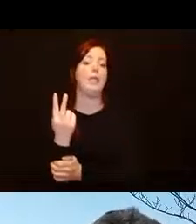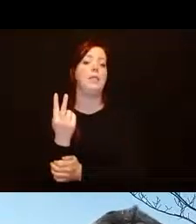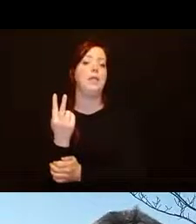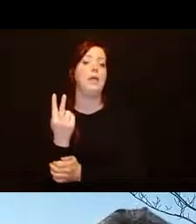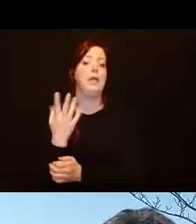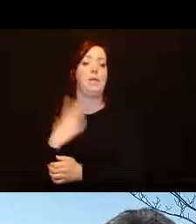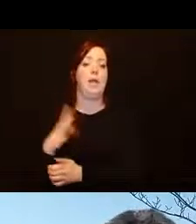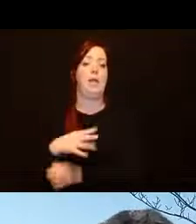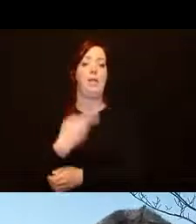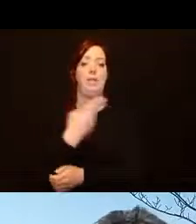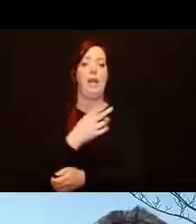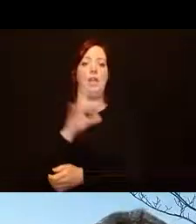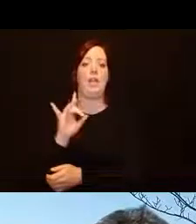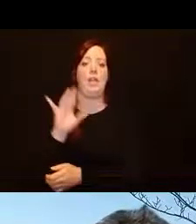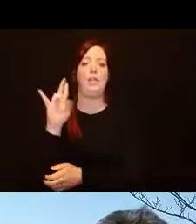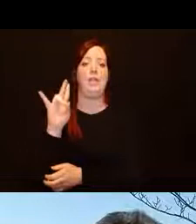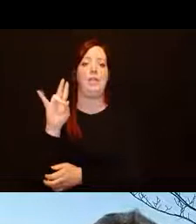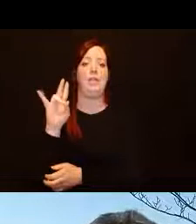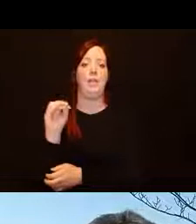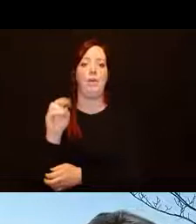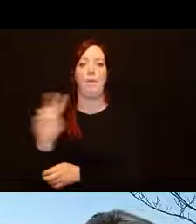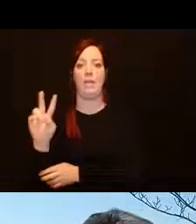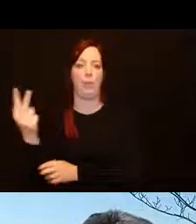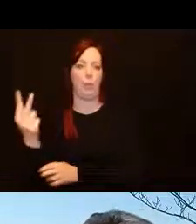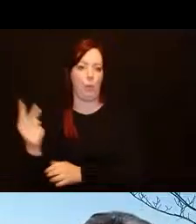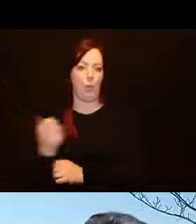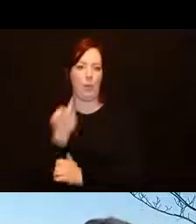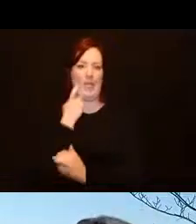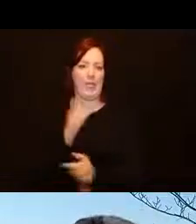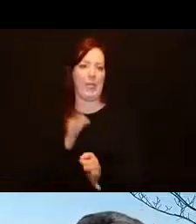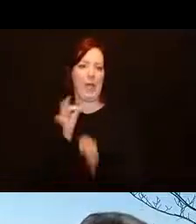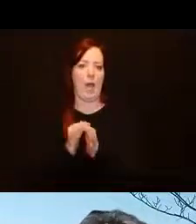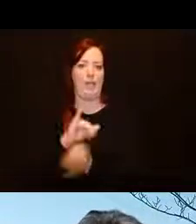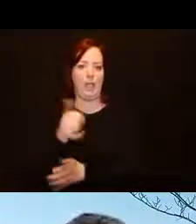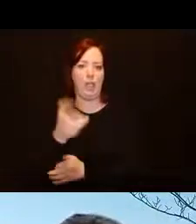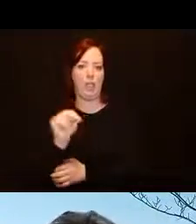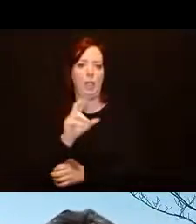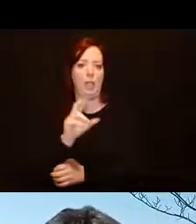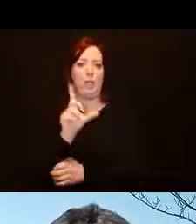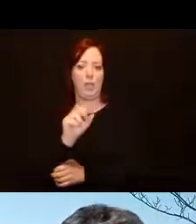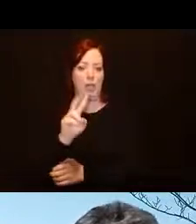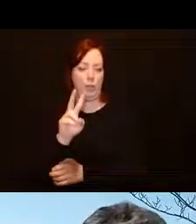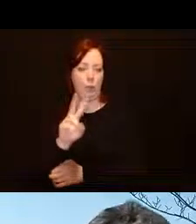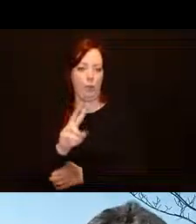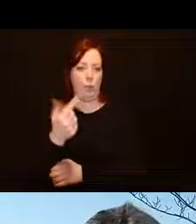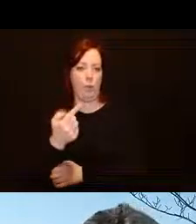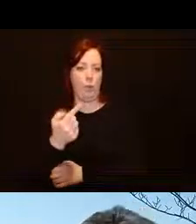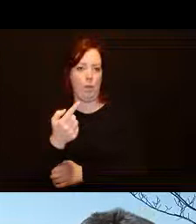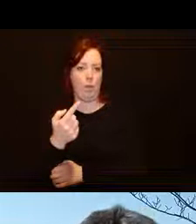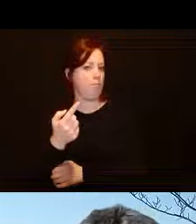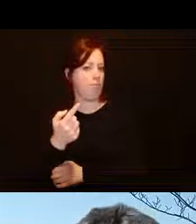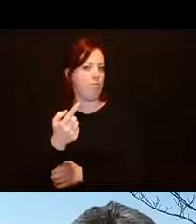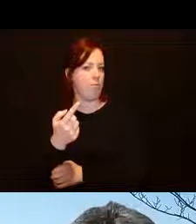just updated H.870 in January 2021, just a few months ago. And